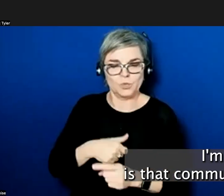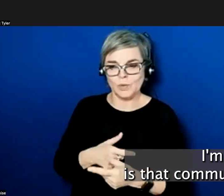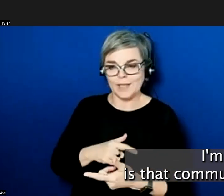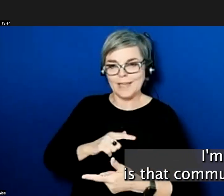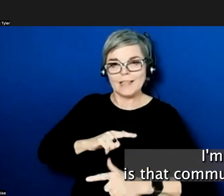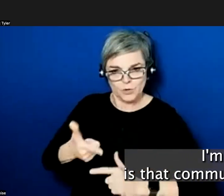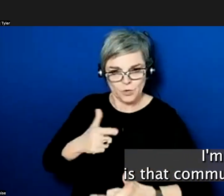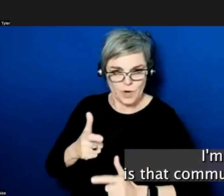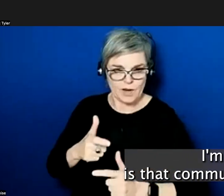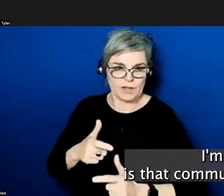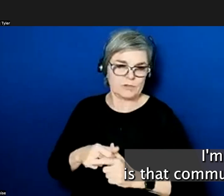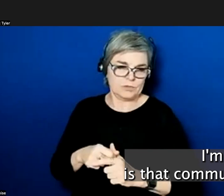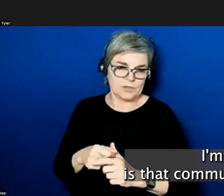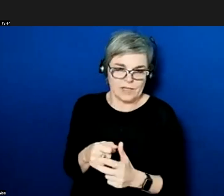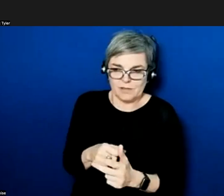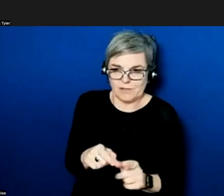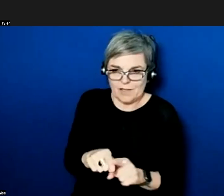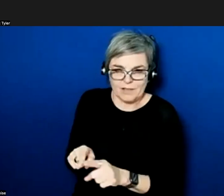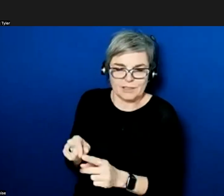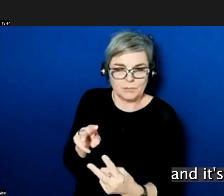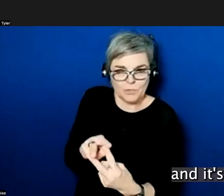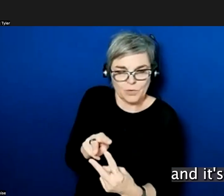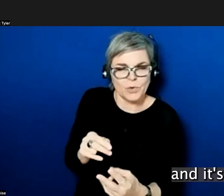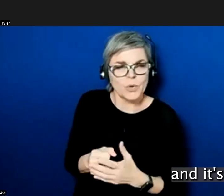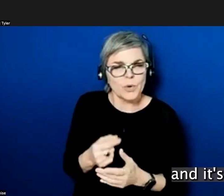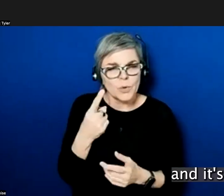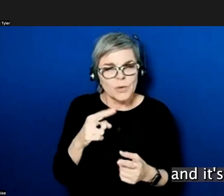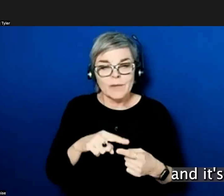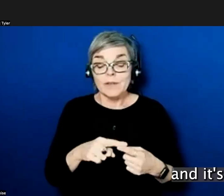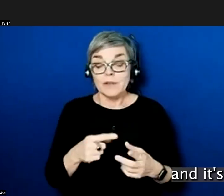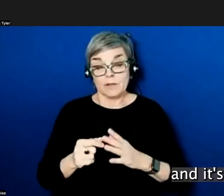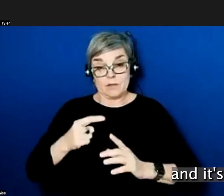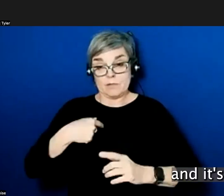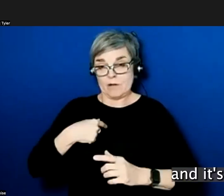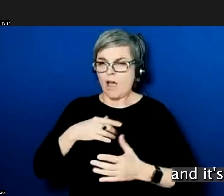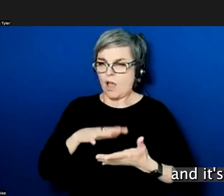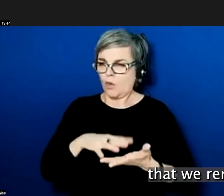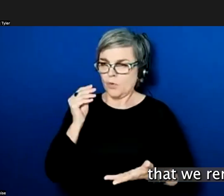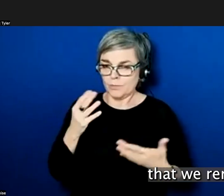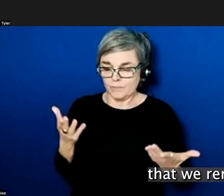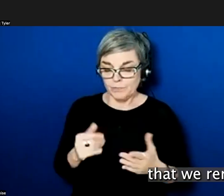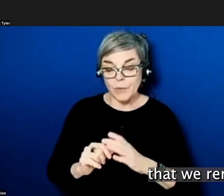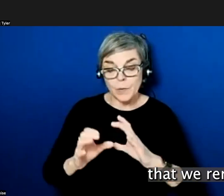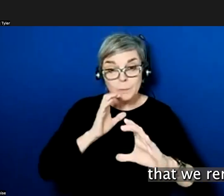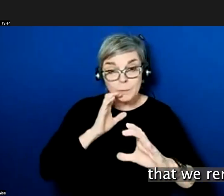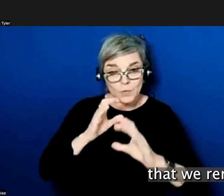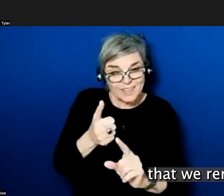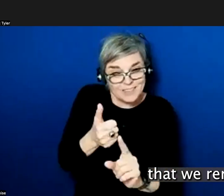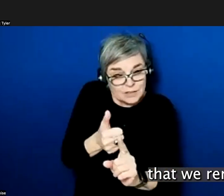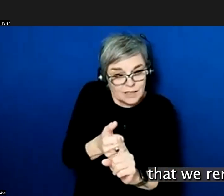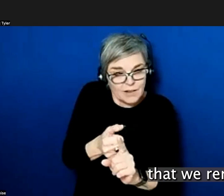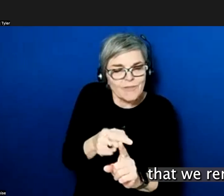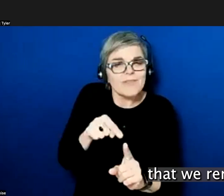communication is connection, and it's really important